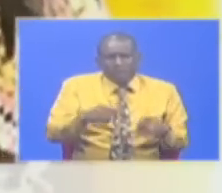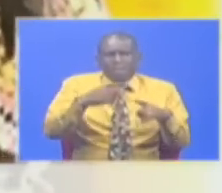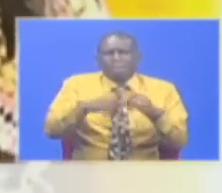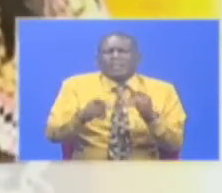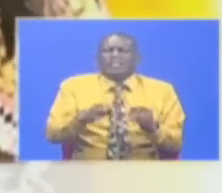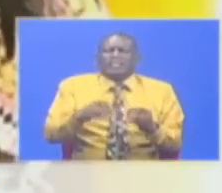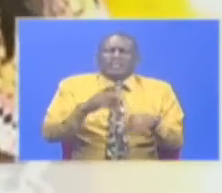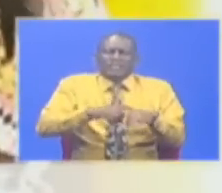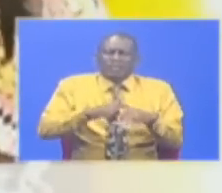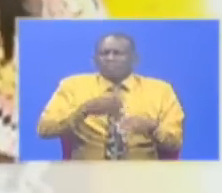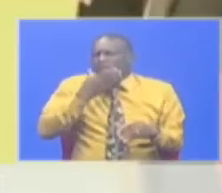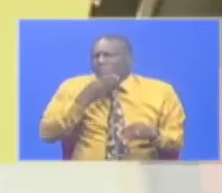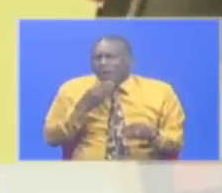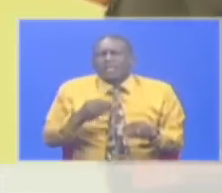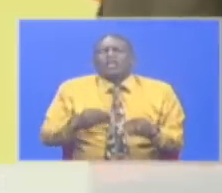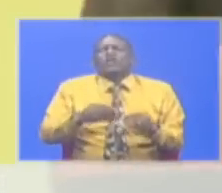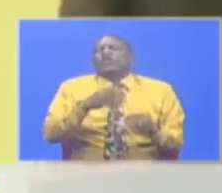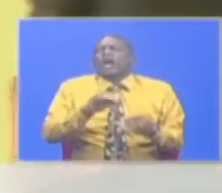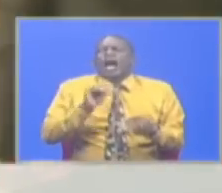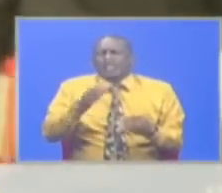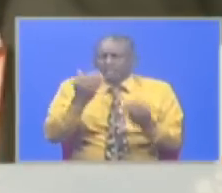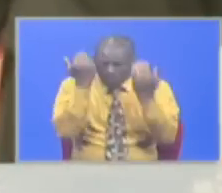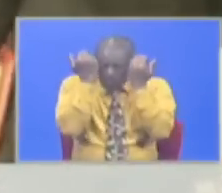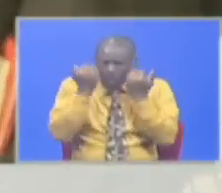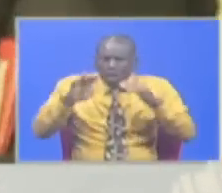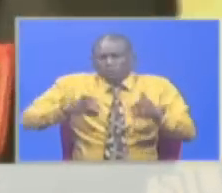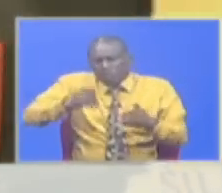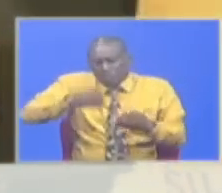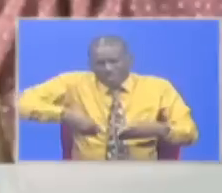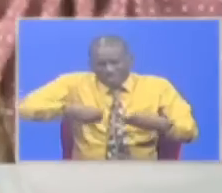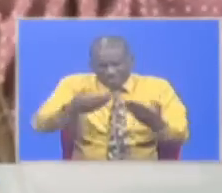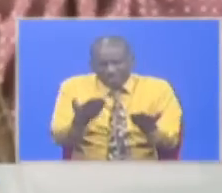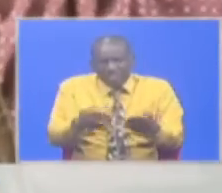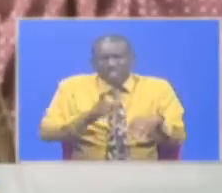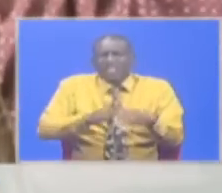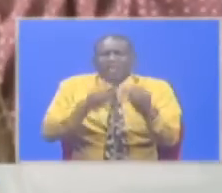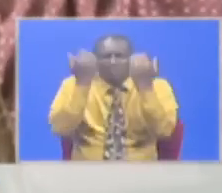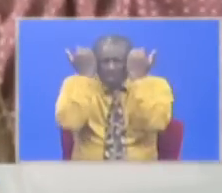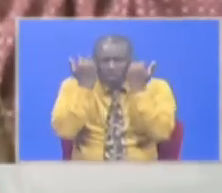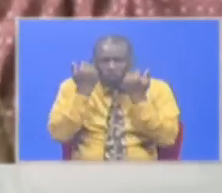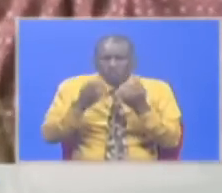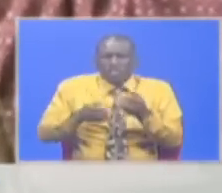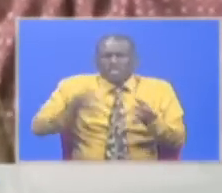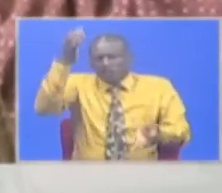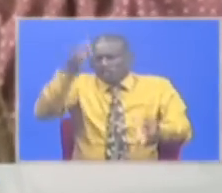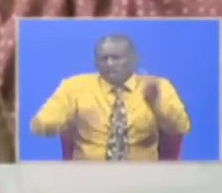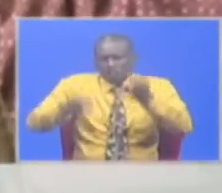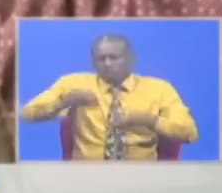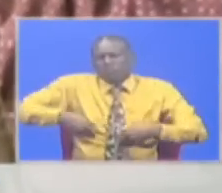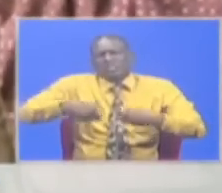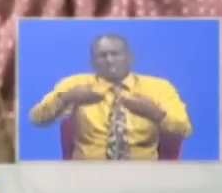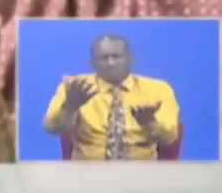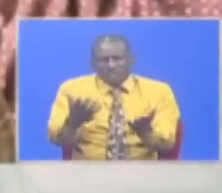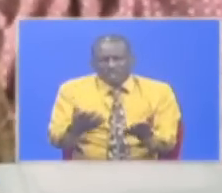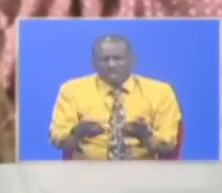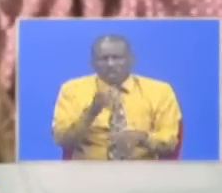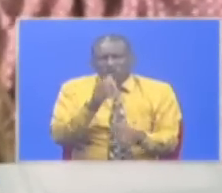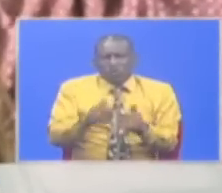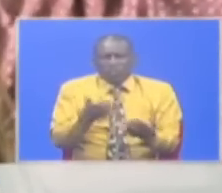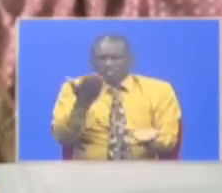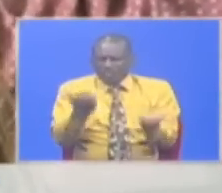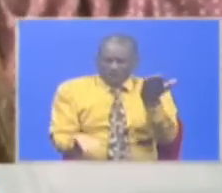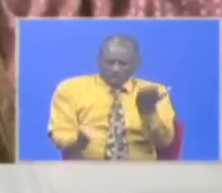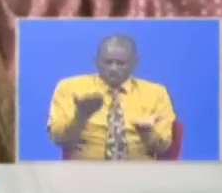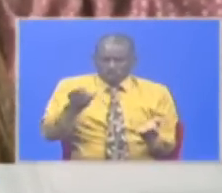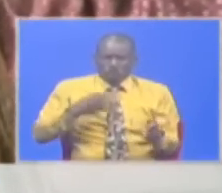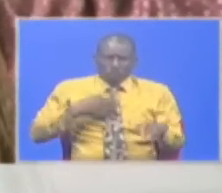his nightmare began. Tulipoenda kotini, jaji mwenyewe akatoa judgment yake ambayo ilikuwa valuation ilikuwa